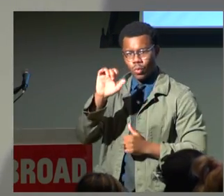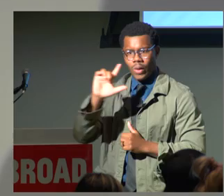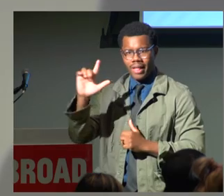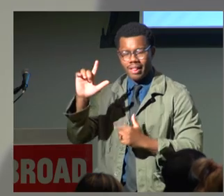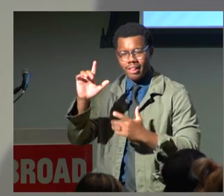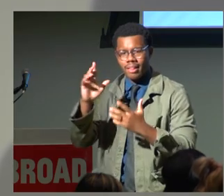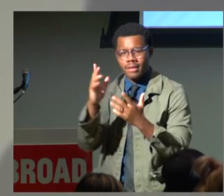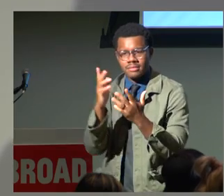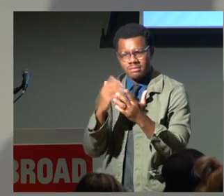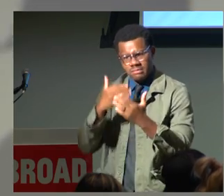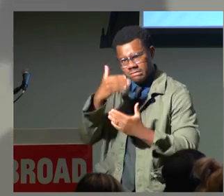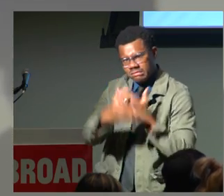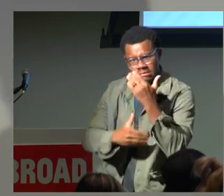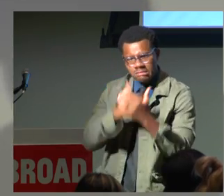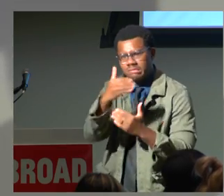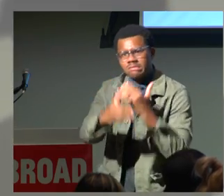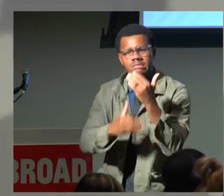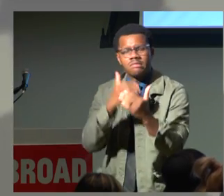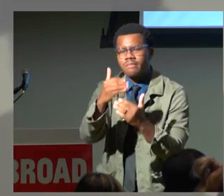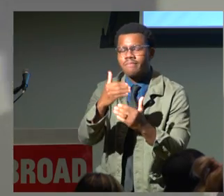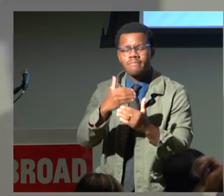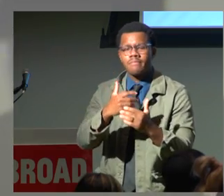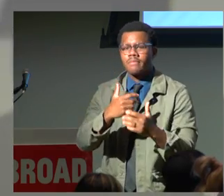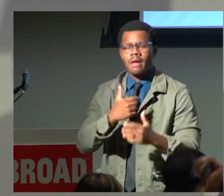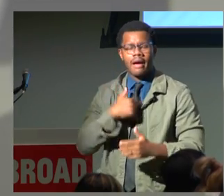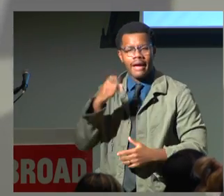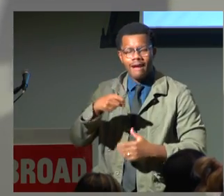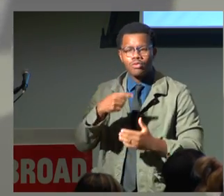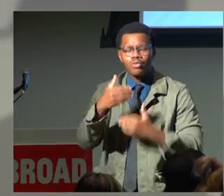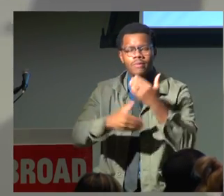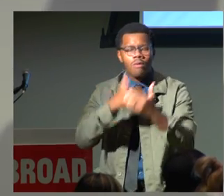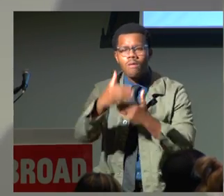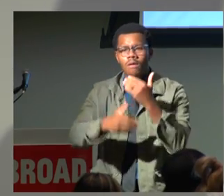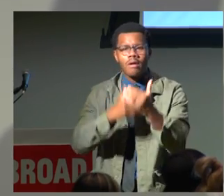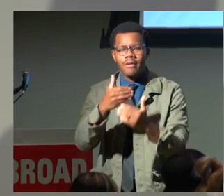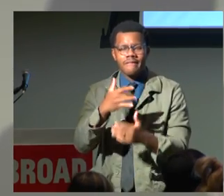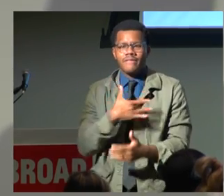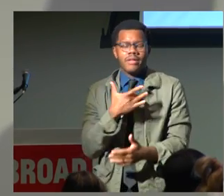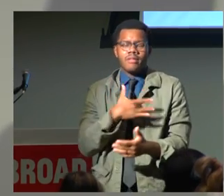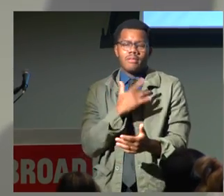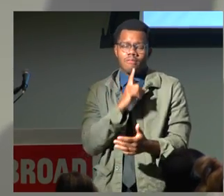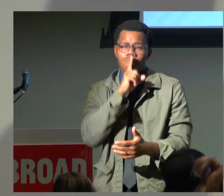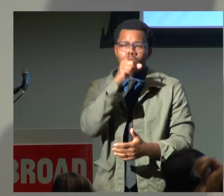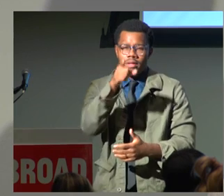non-cliffhanger. You know, it's that too feels just as real to me.